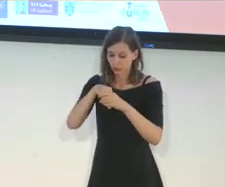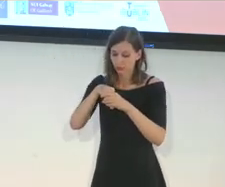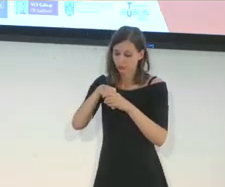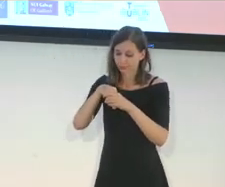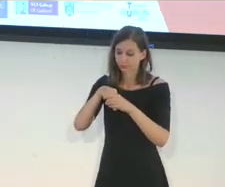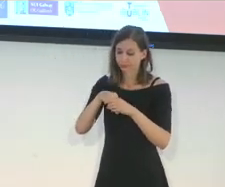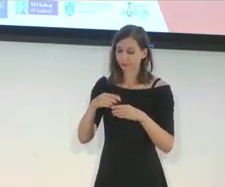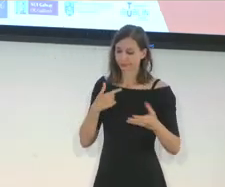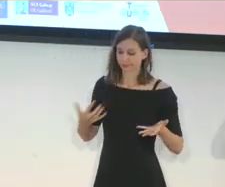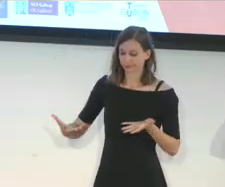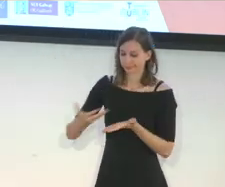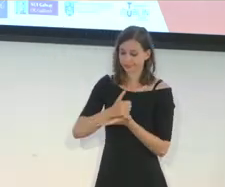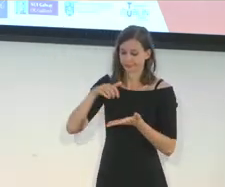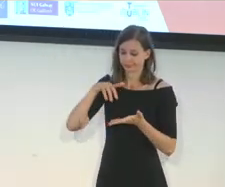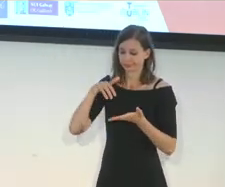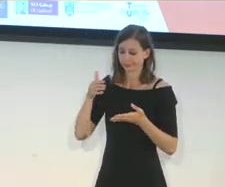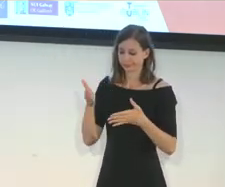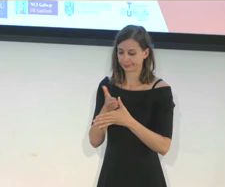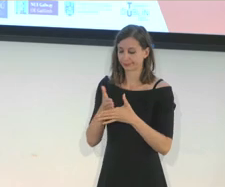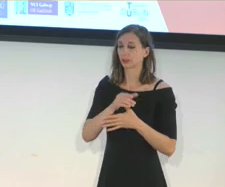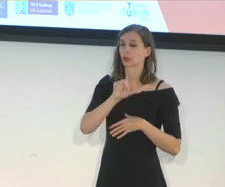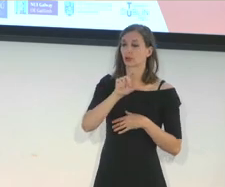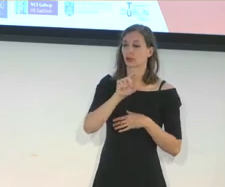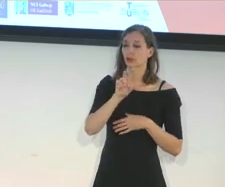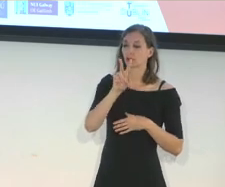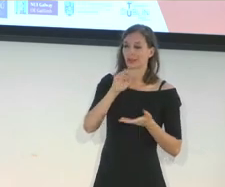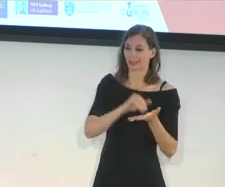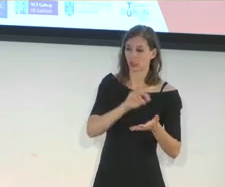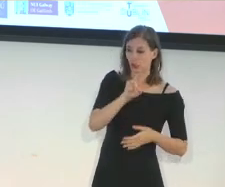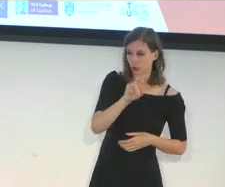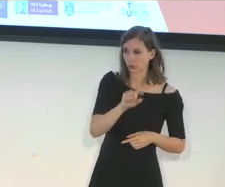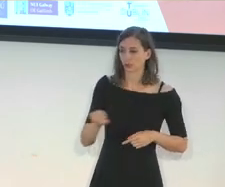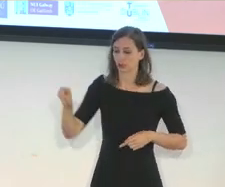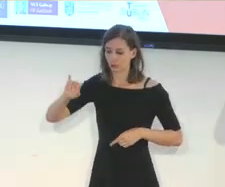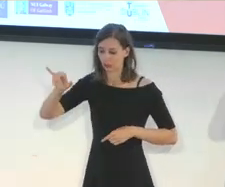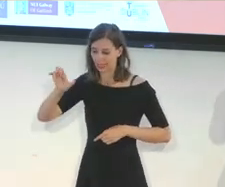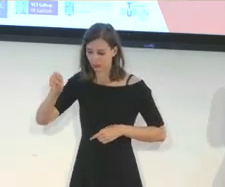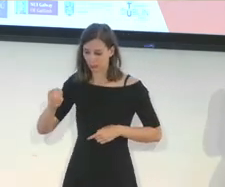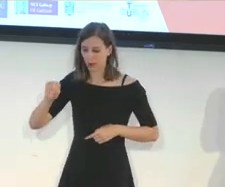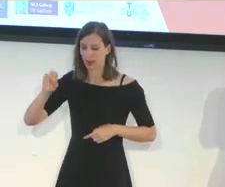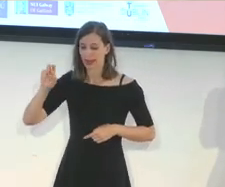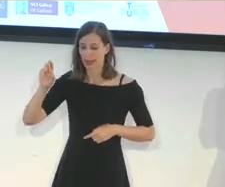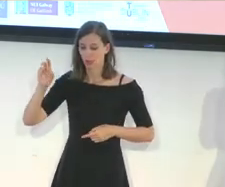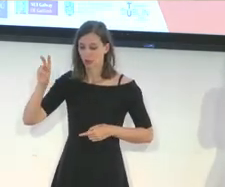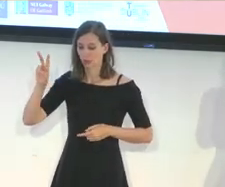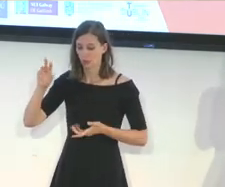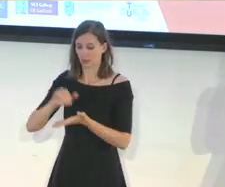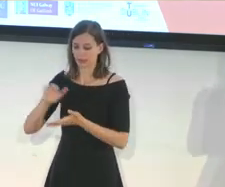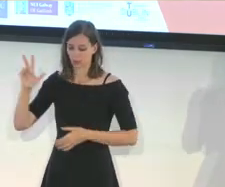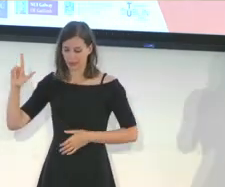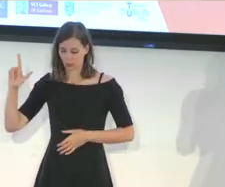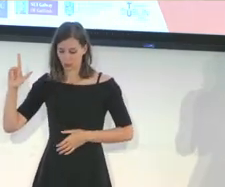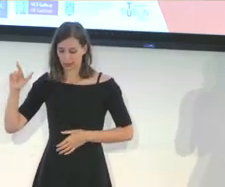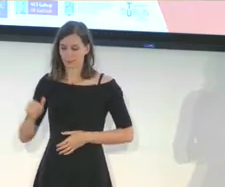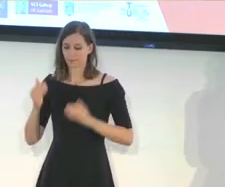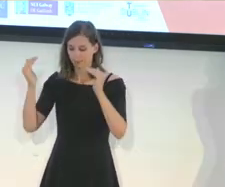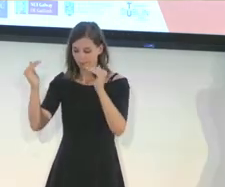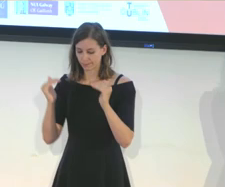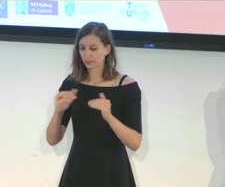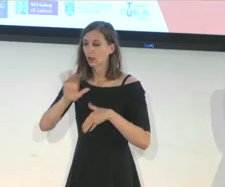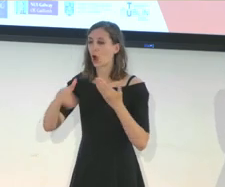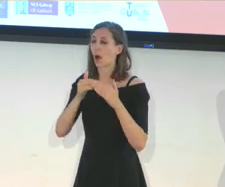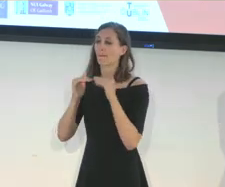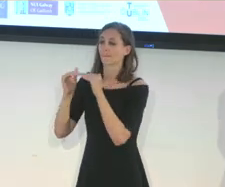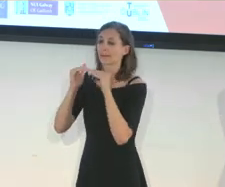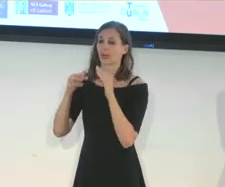between 2002 and January 2023. These were all peer-reviewed studies. Studies that were